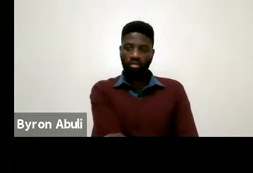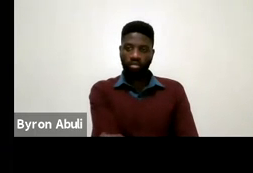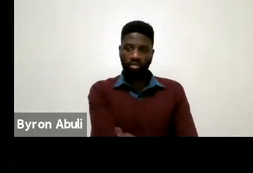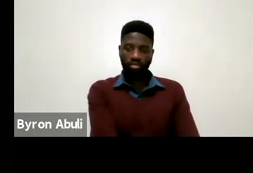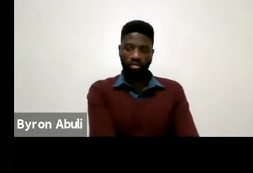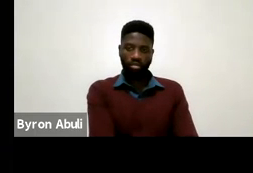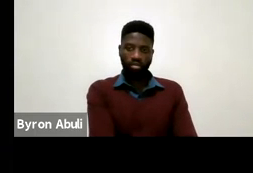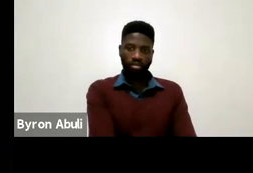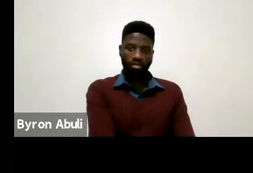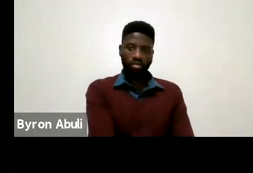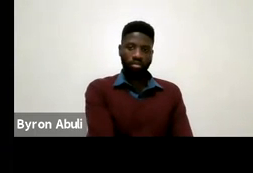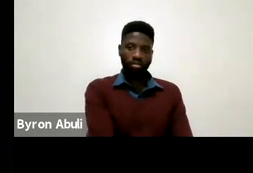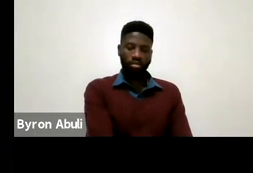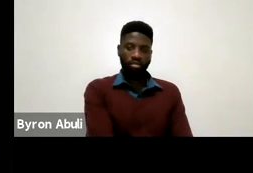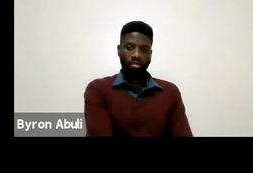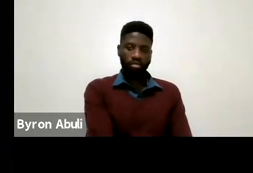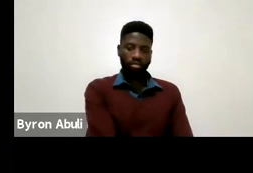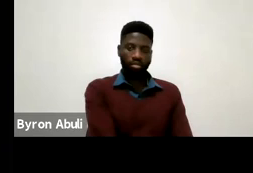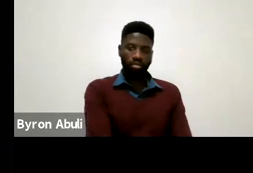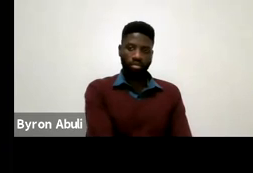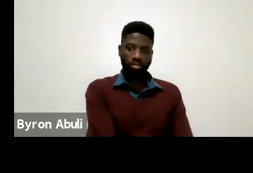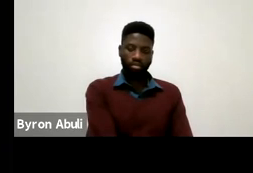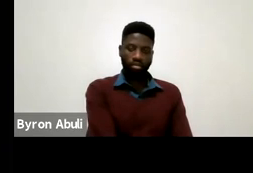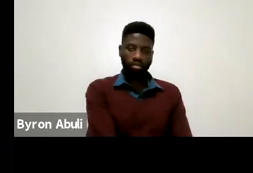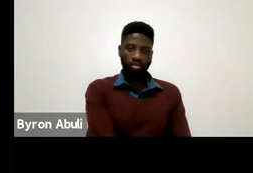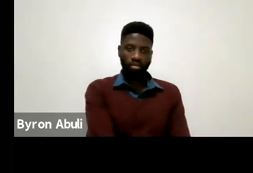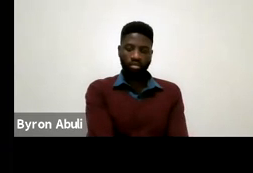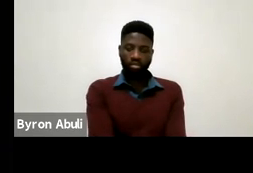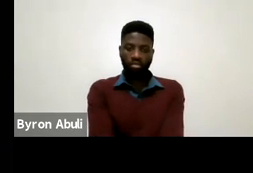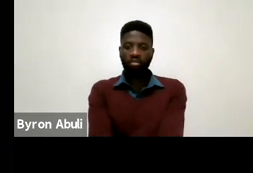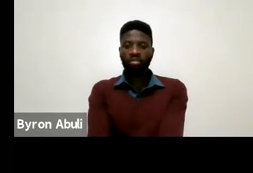Okay, yes. Please come to our rescue.